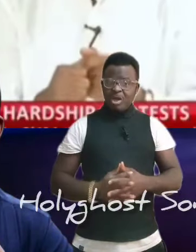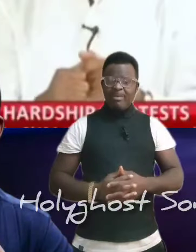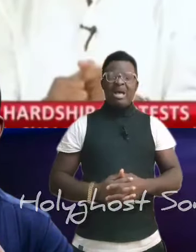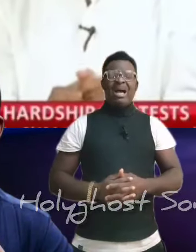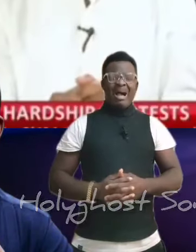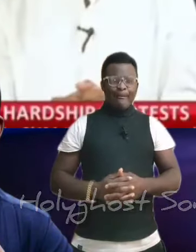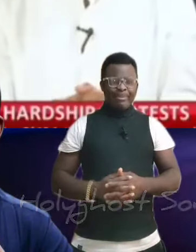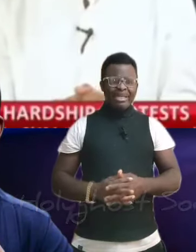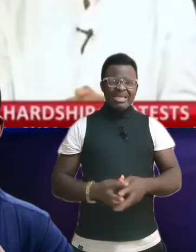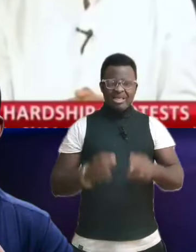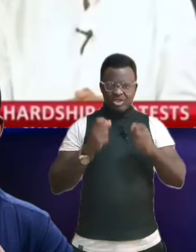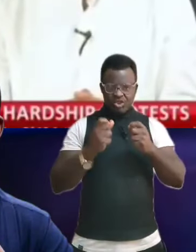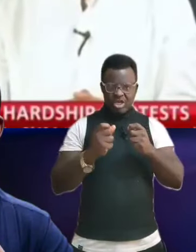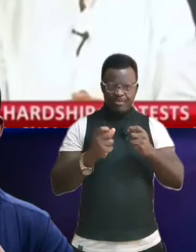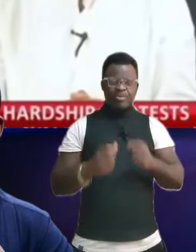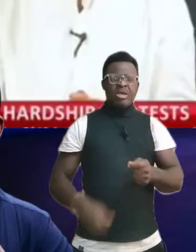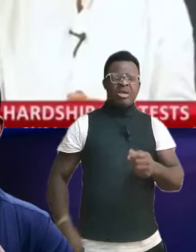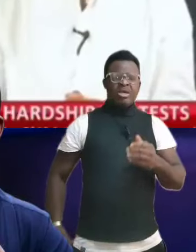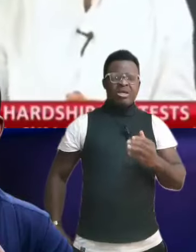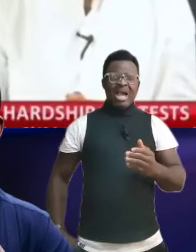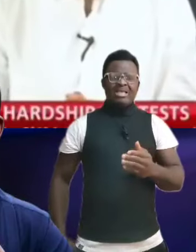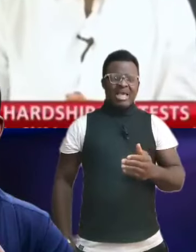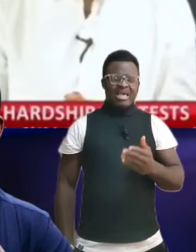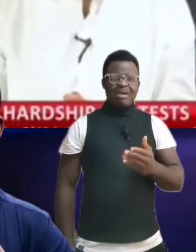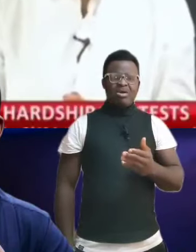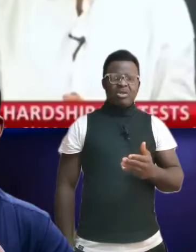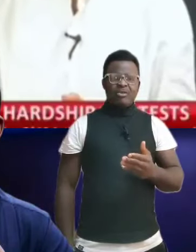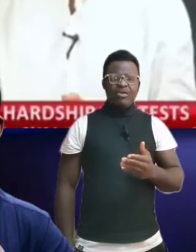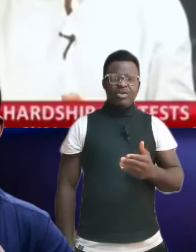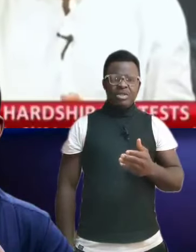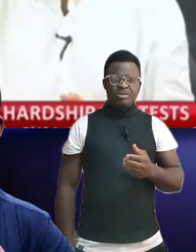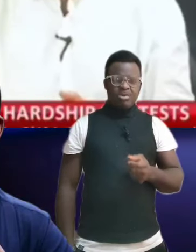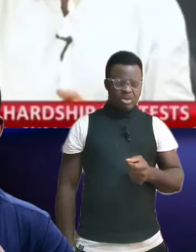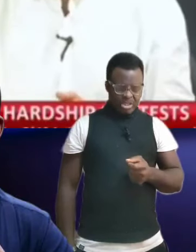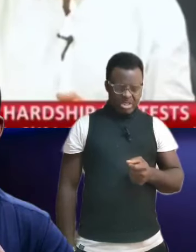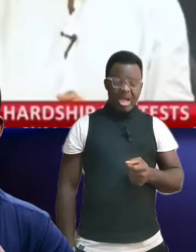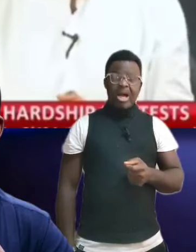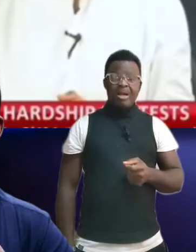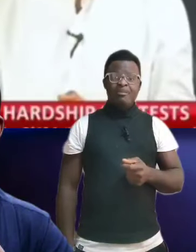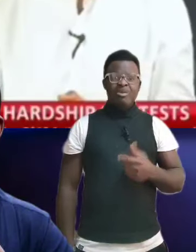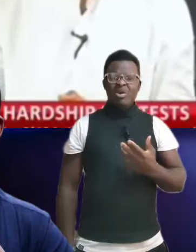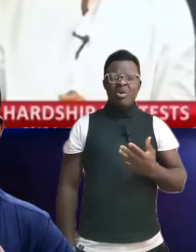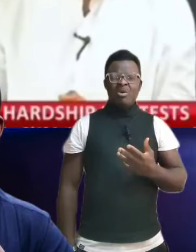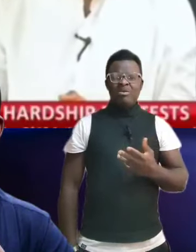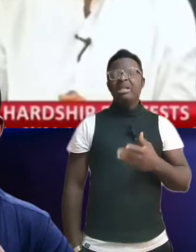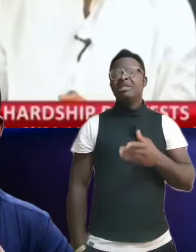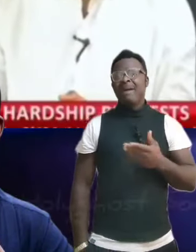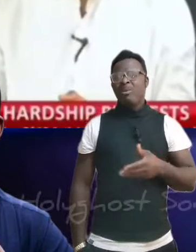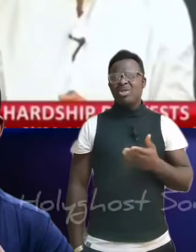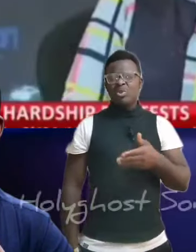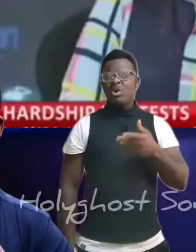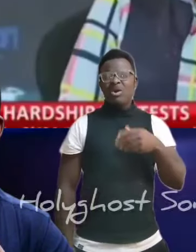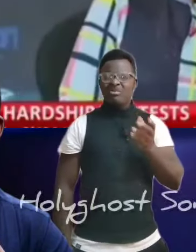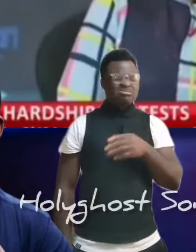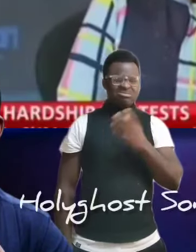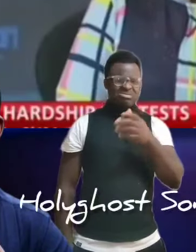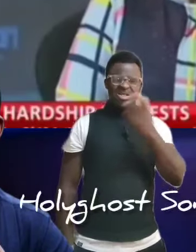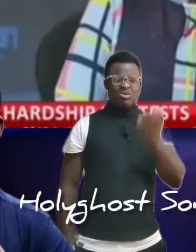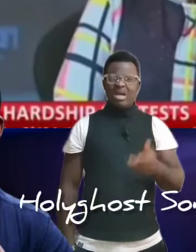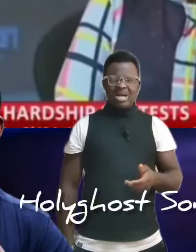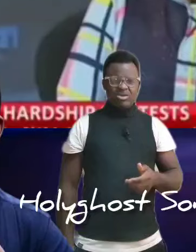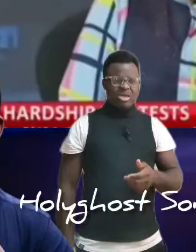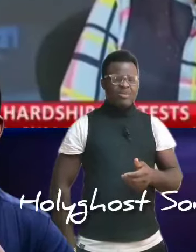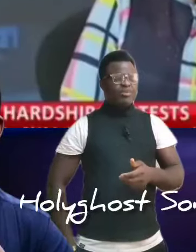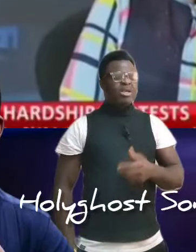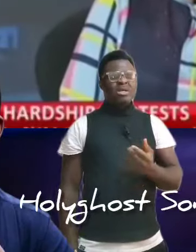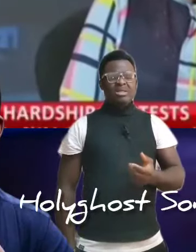demarcator of the current democracy that we enjoy in the country, not the protesters. The protesters are saying they want bad governance. Deji, before I go